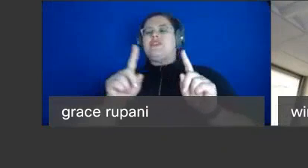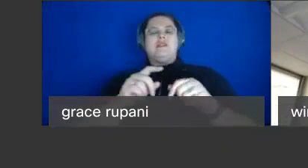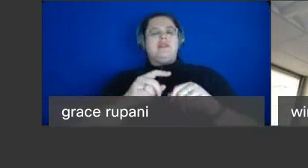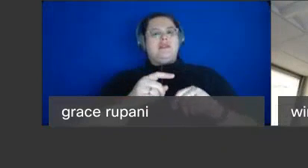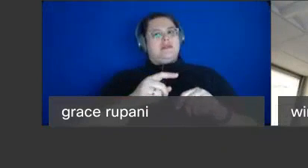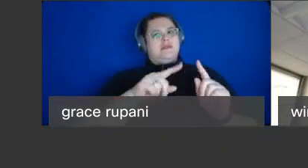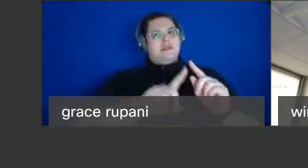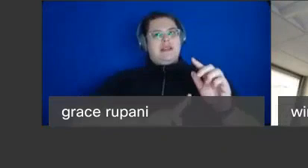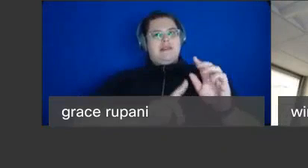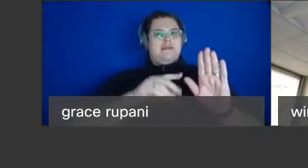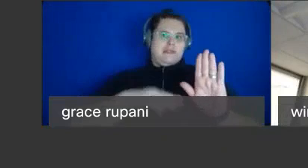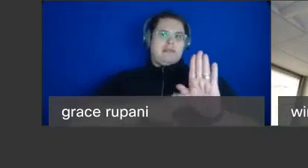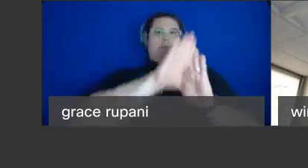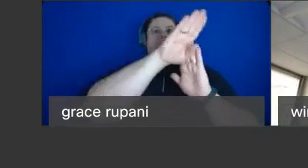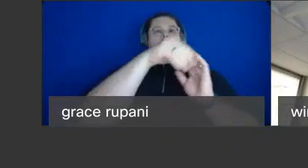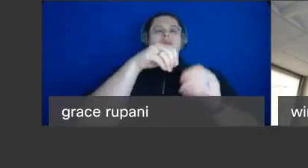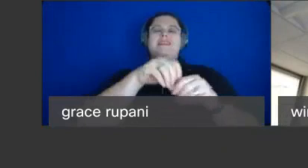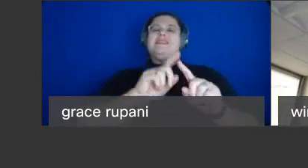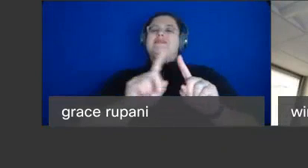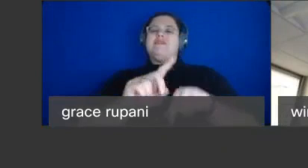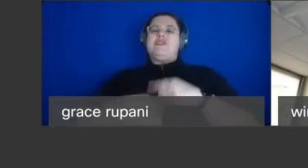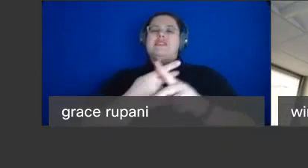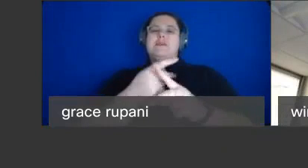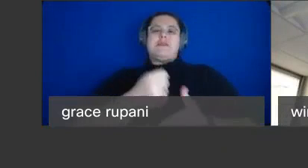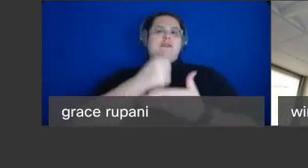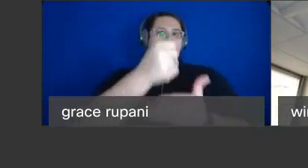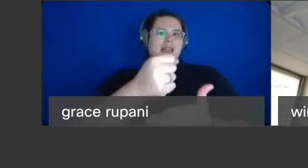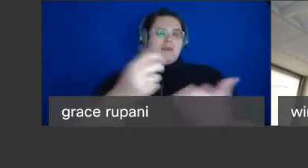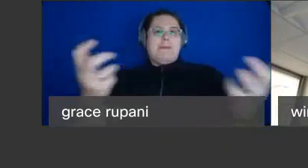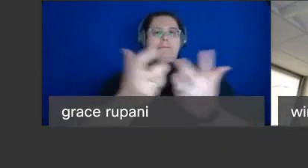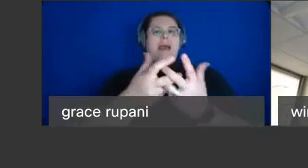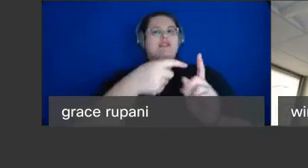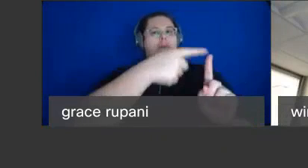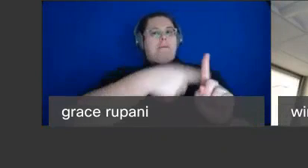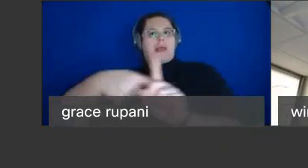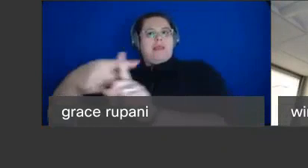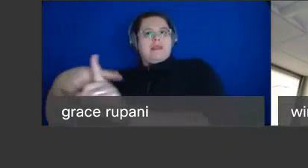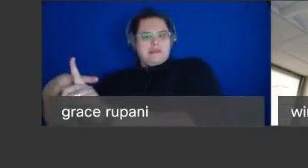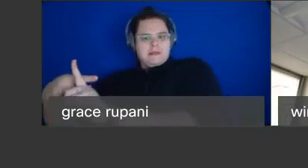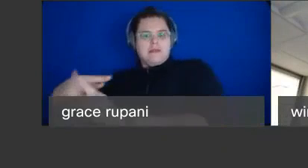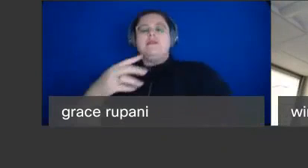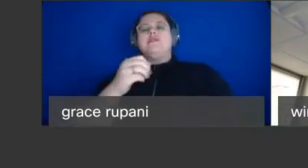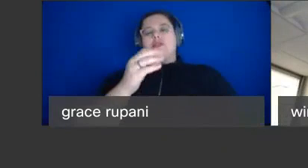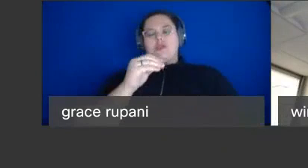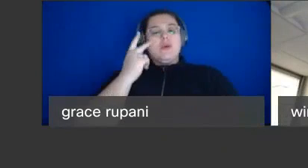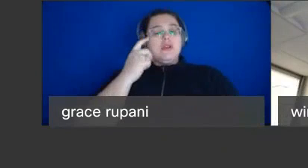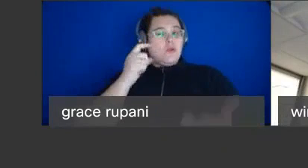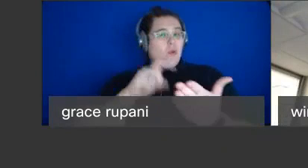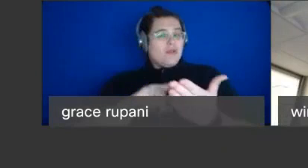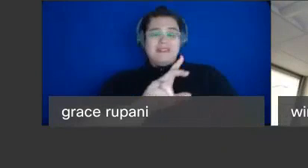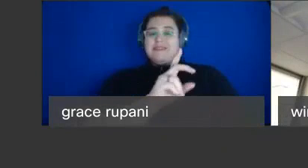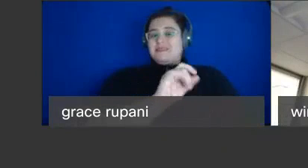the corresponding months. As you can see in December, latter part of